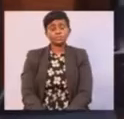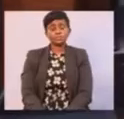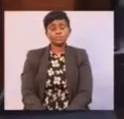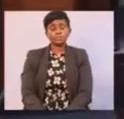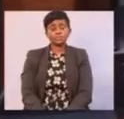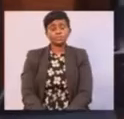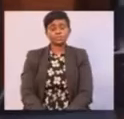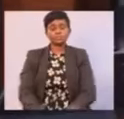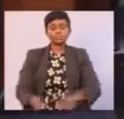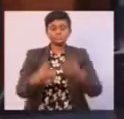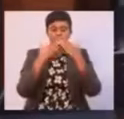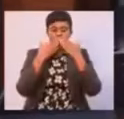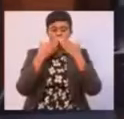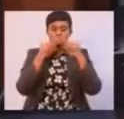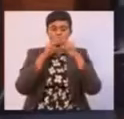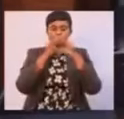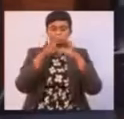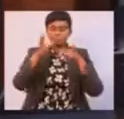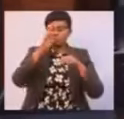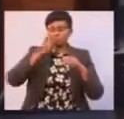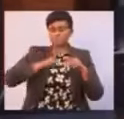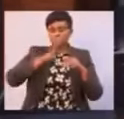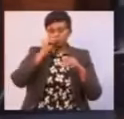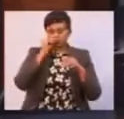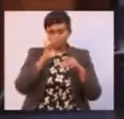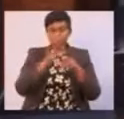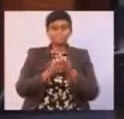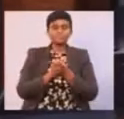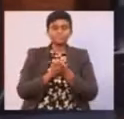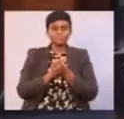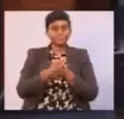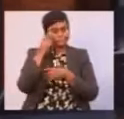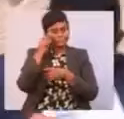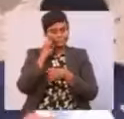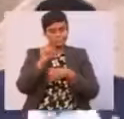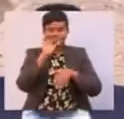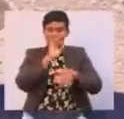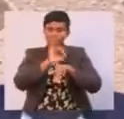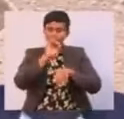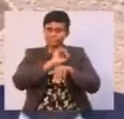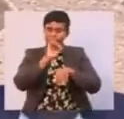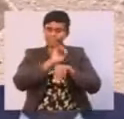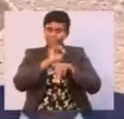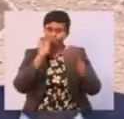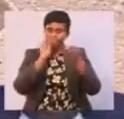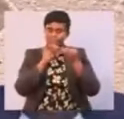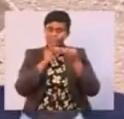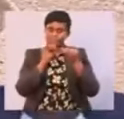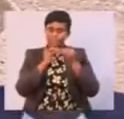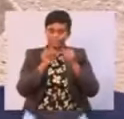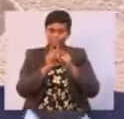Thank you very much, Madam Speaker, for the opportunity to also add a few words